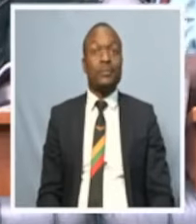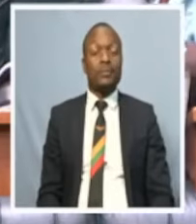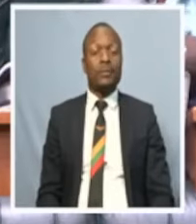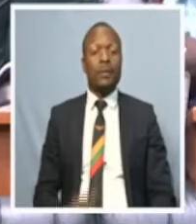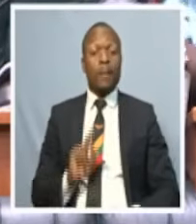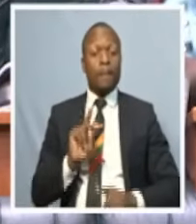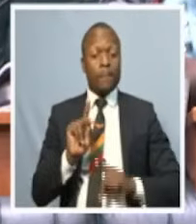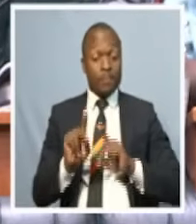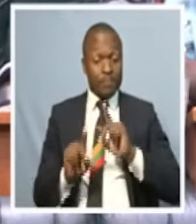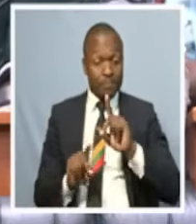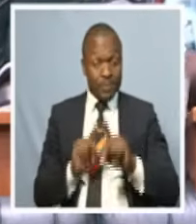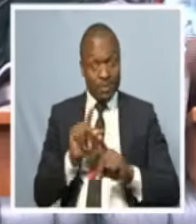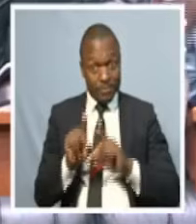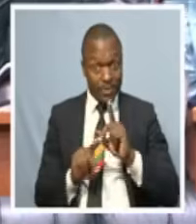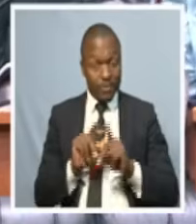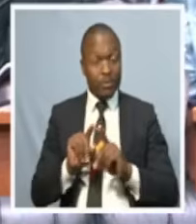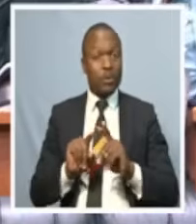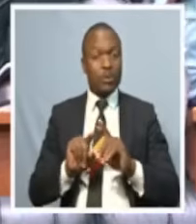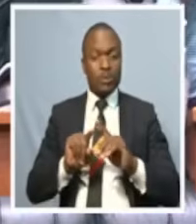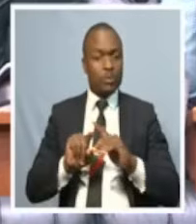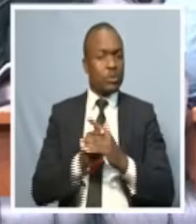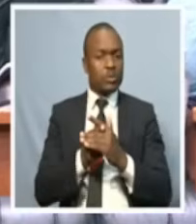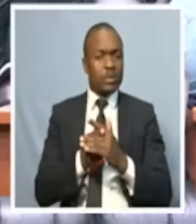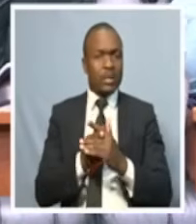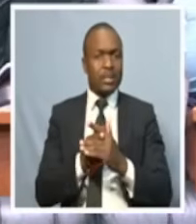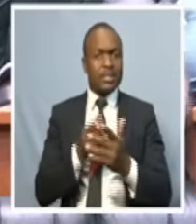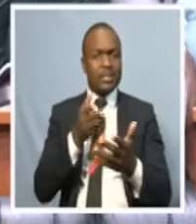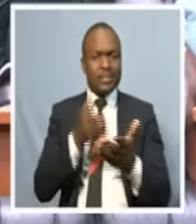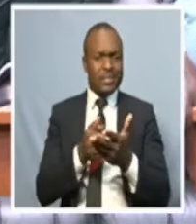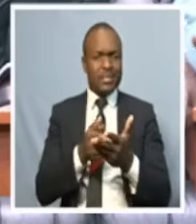these scurrilous reports